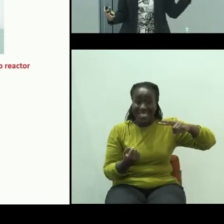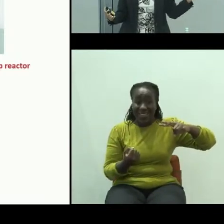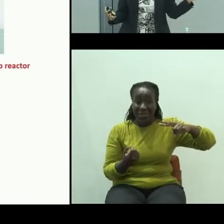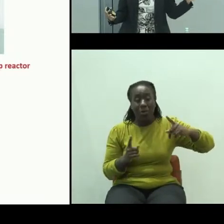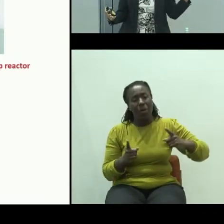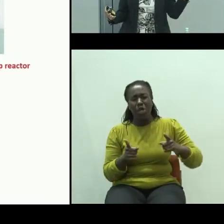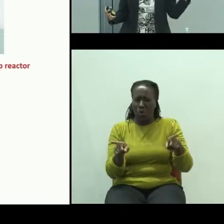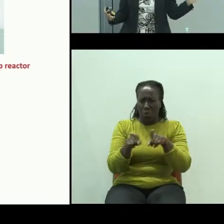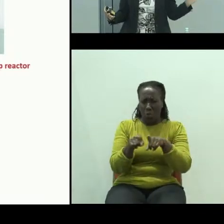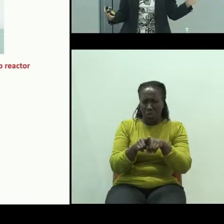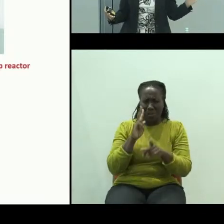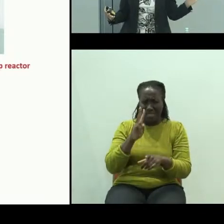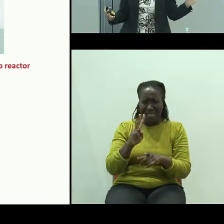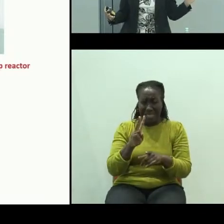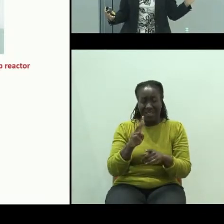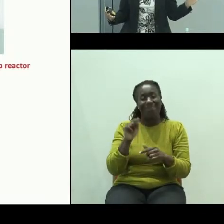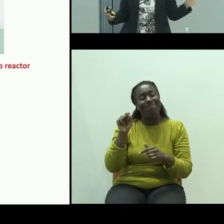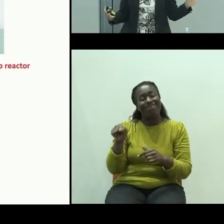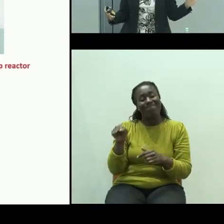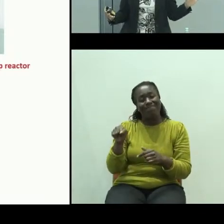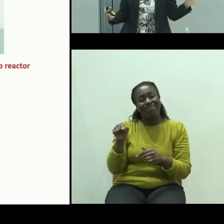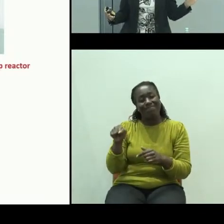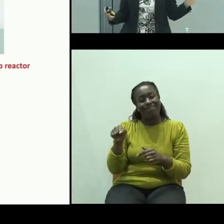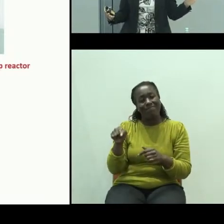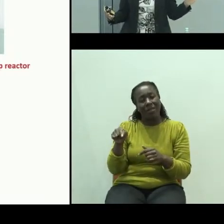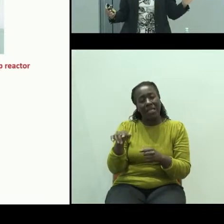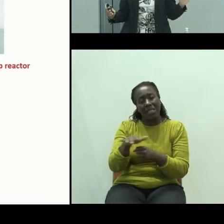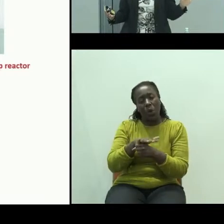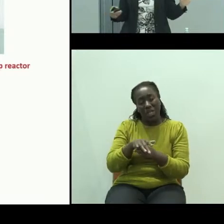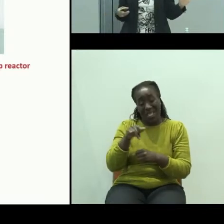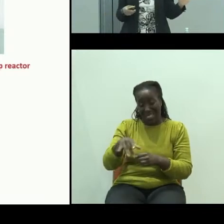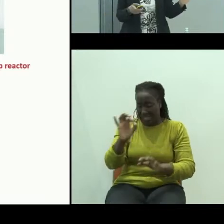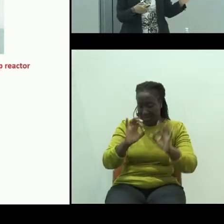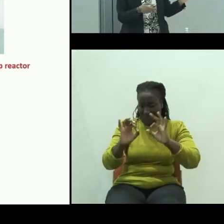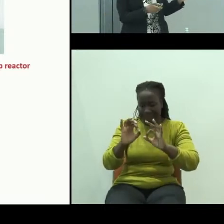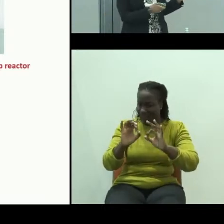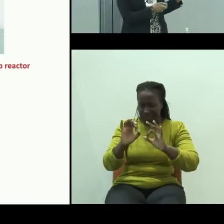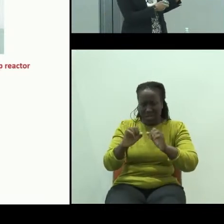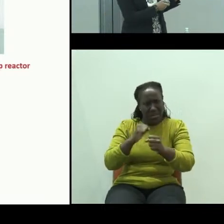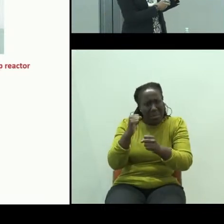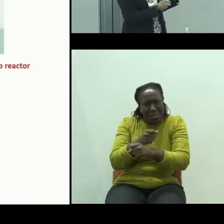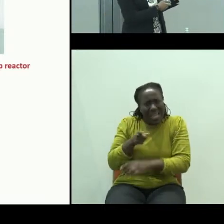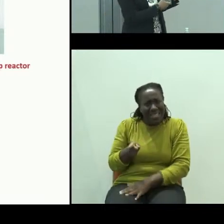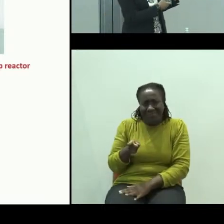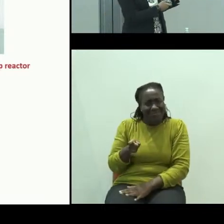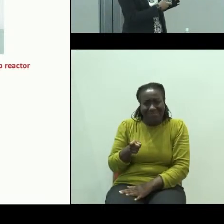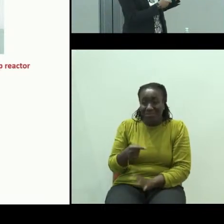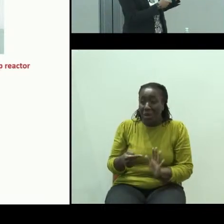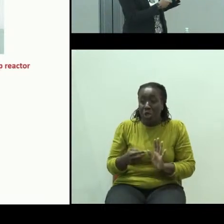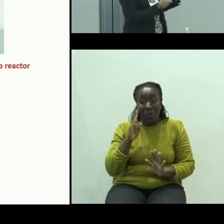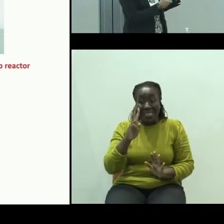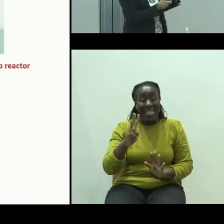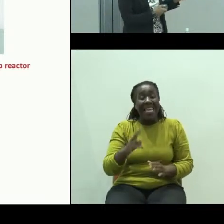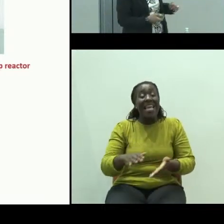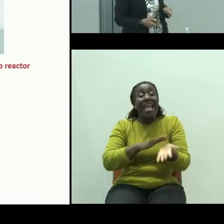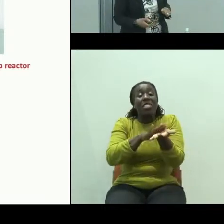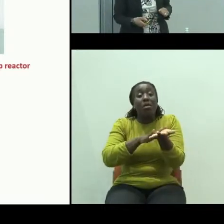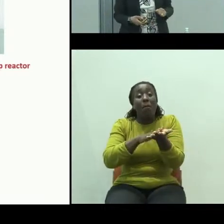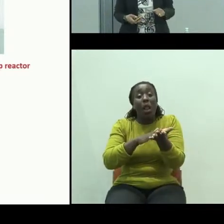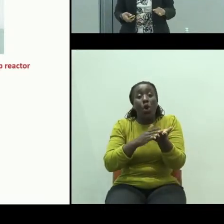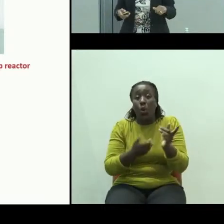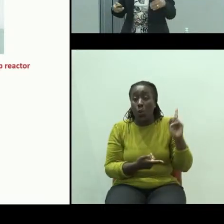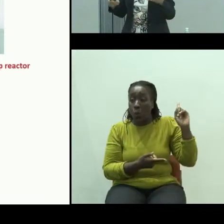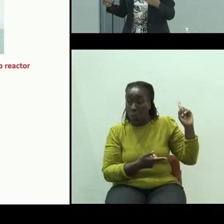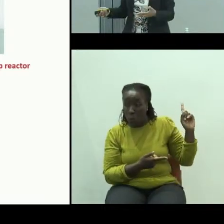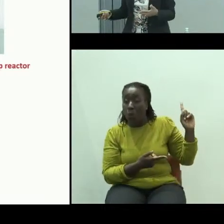you can actually see under these circumstances for these cells, they don't make the product. The product is shown in the blue bars here as glucaric